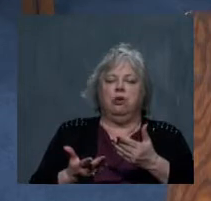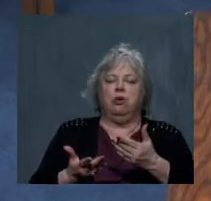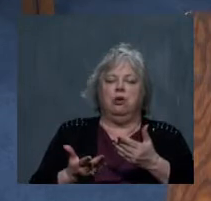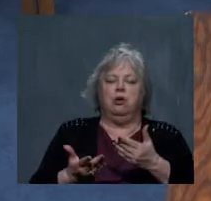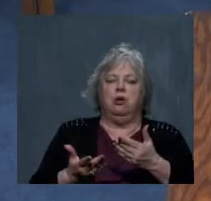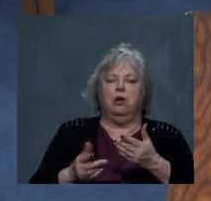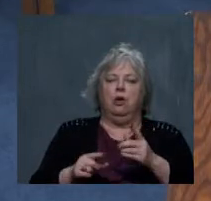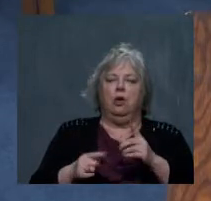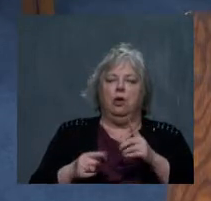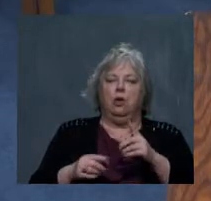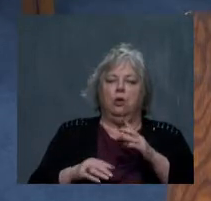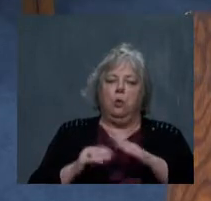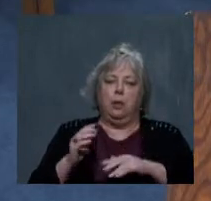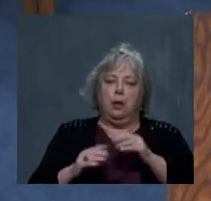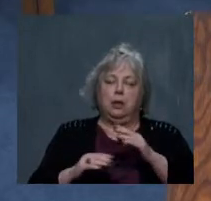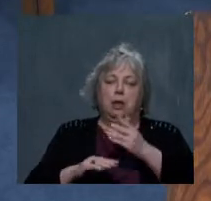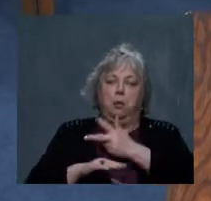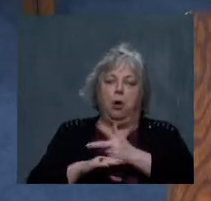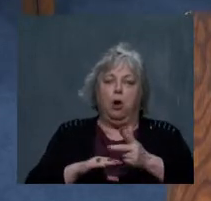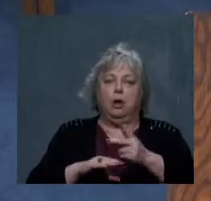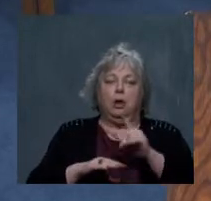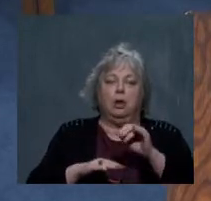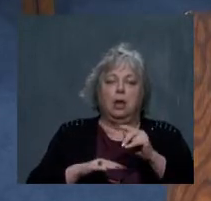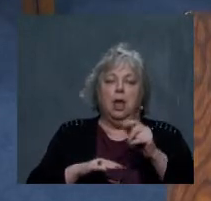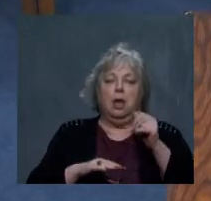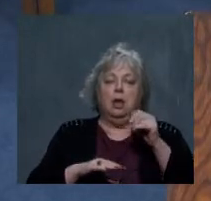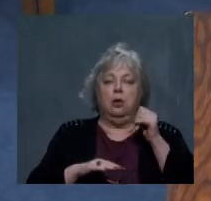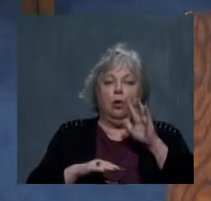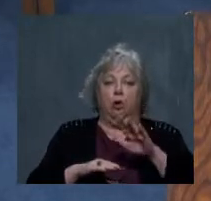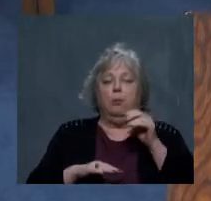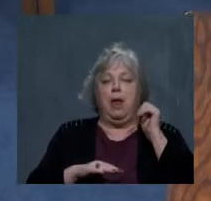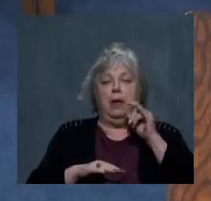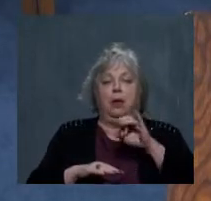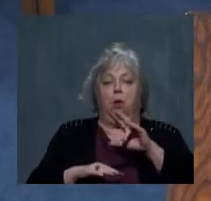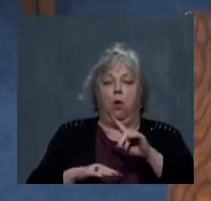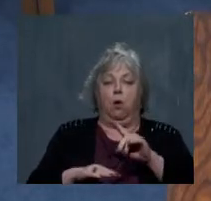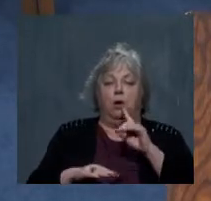my backyard. So tearing down that building,